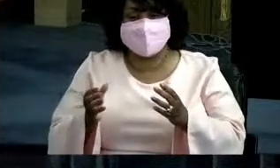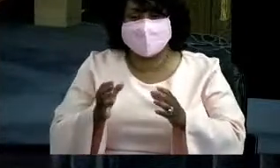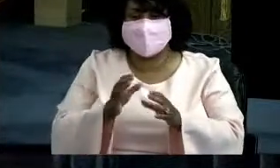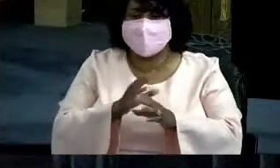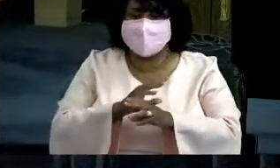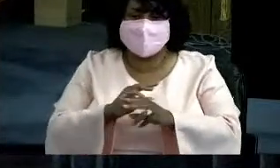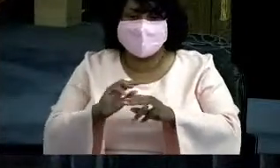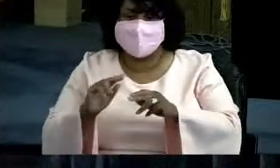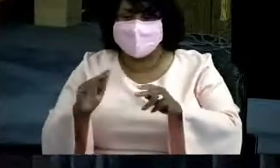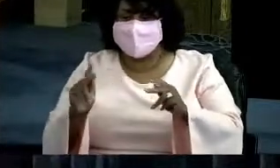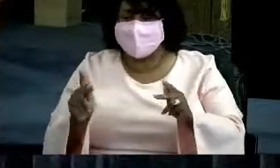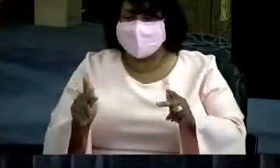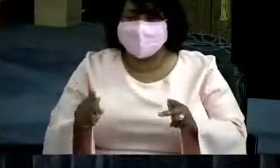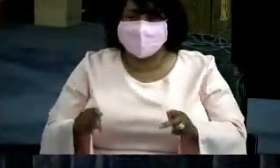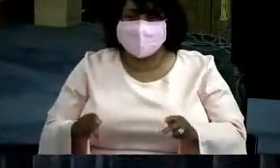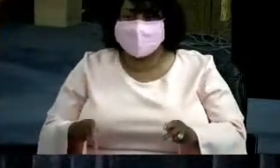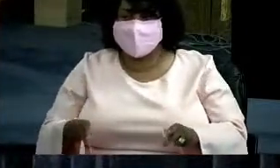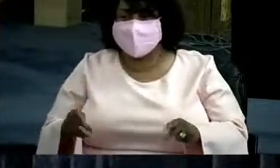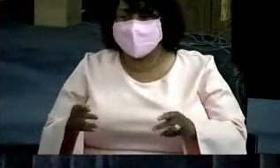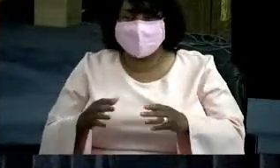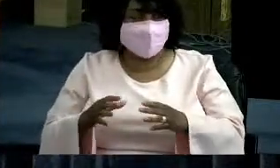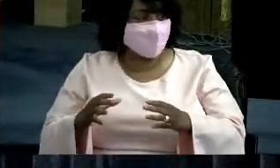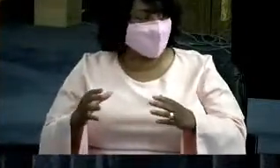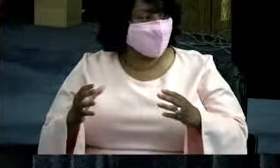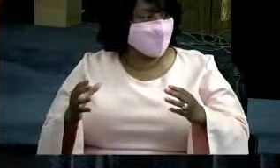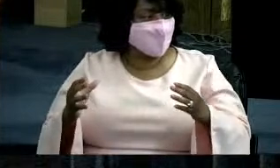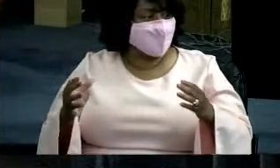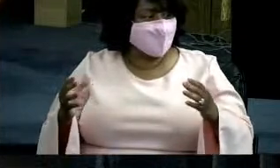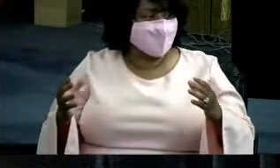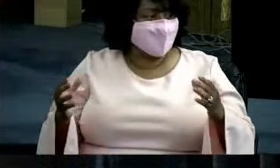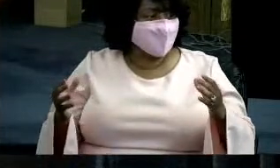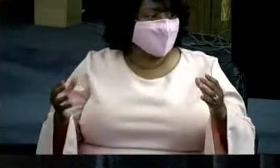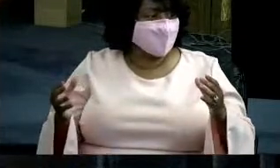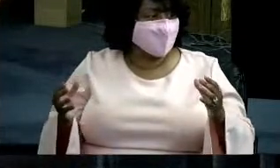great. Nobody great.